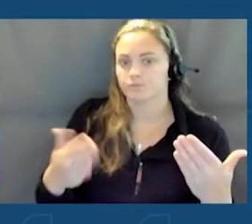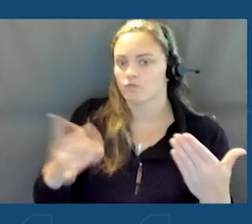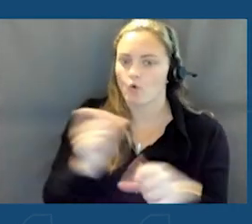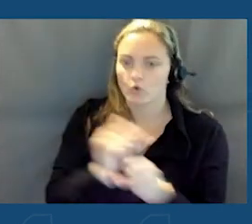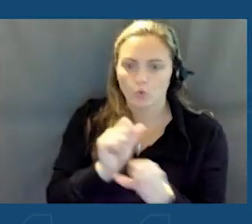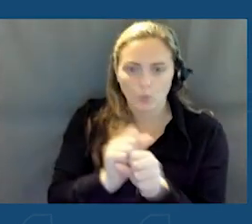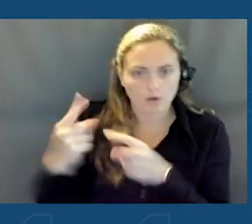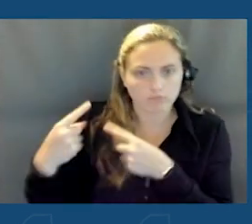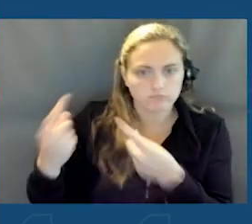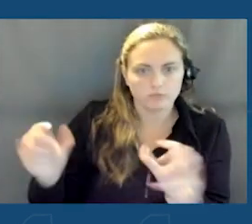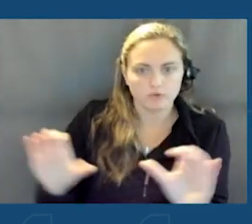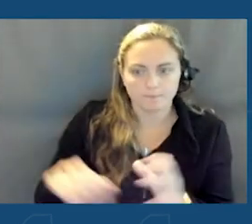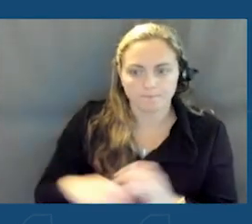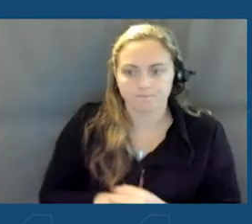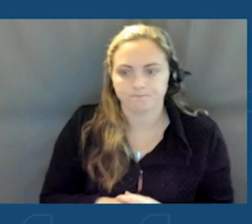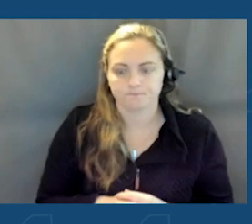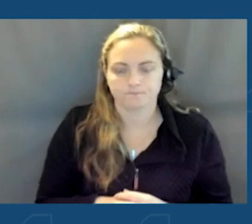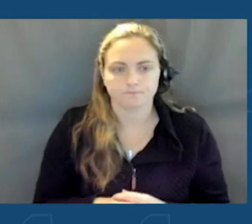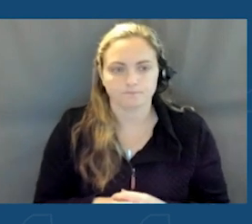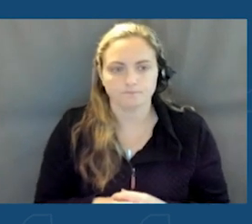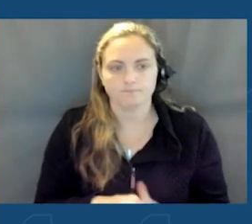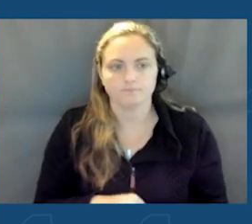do.